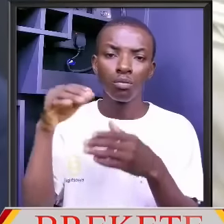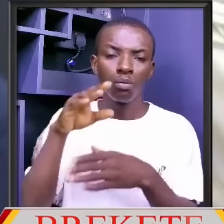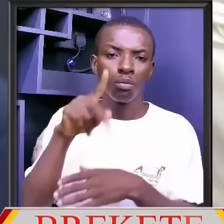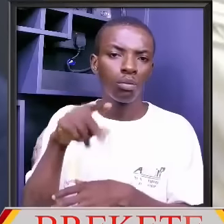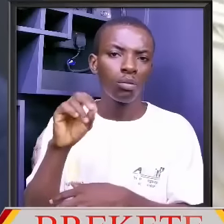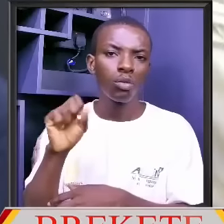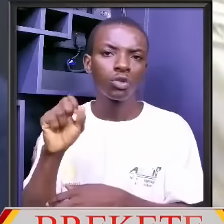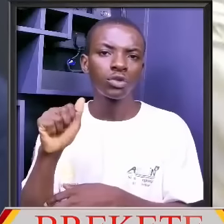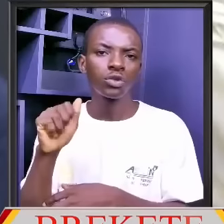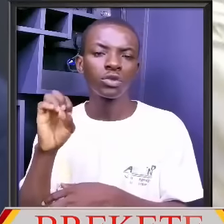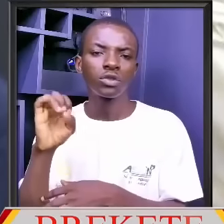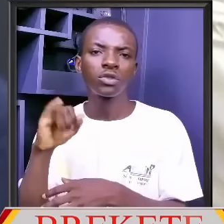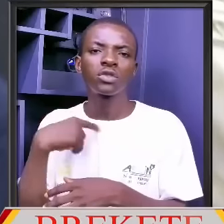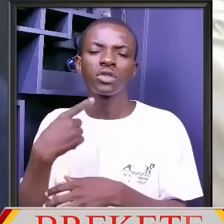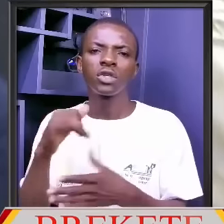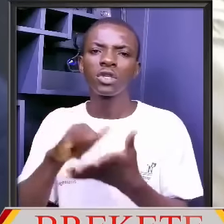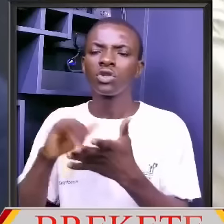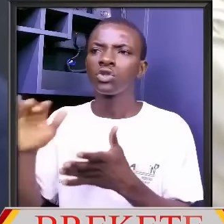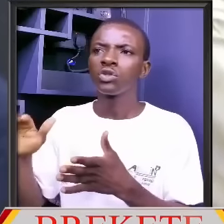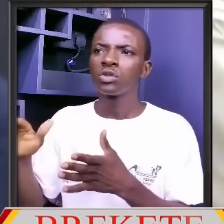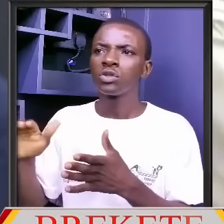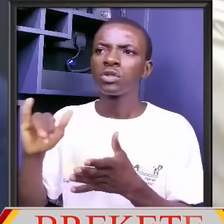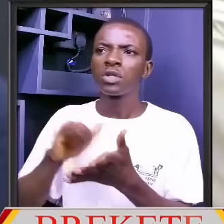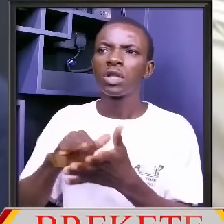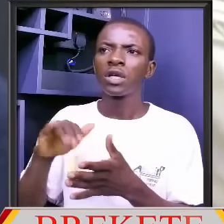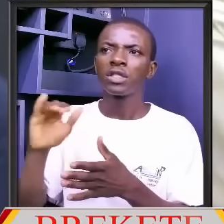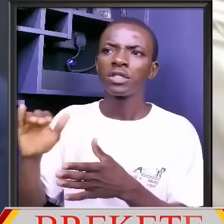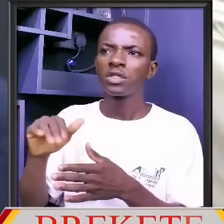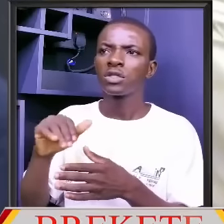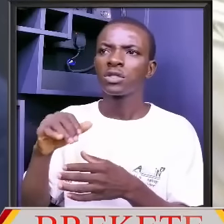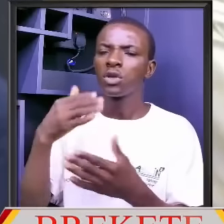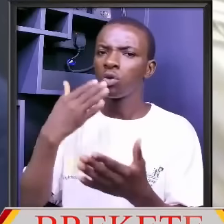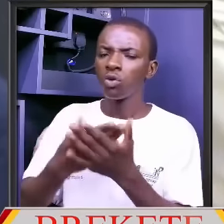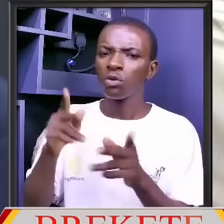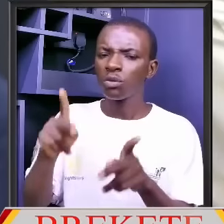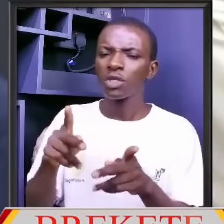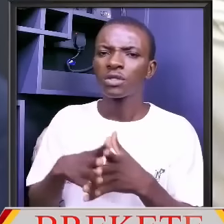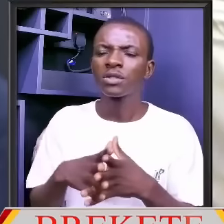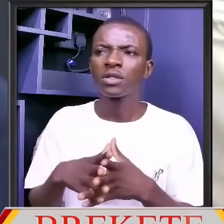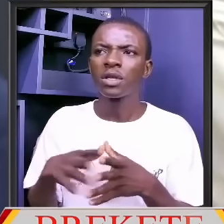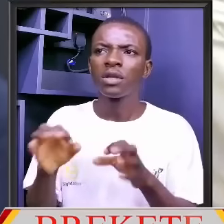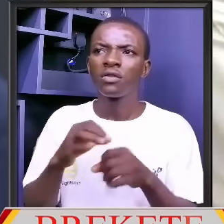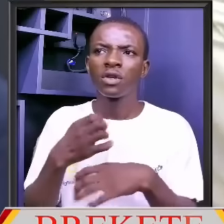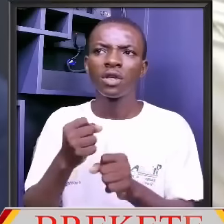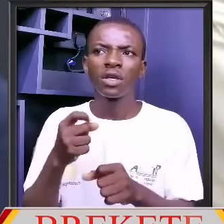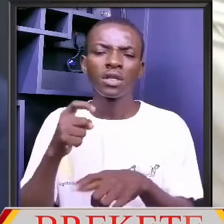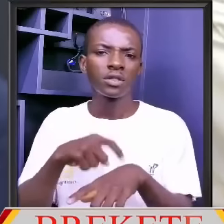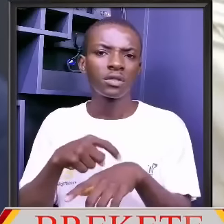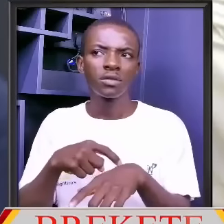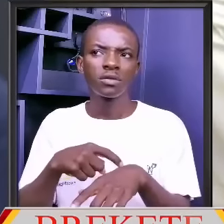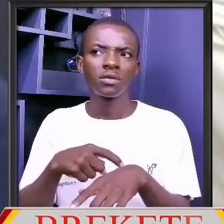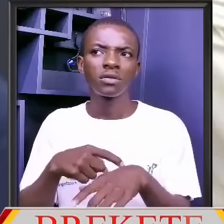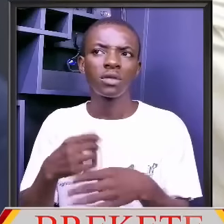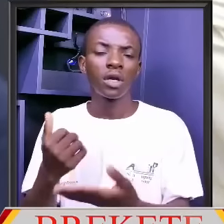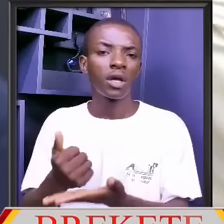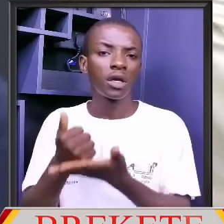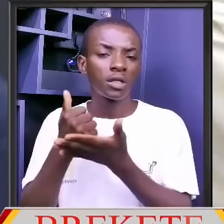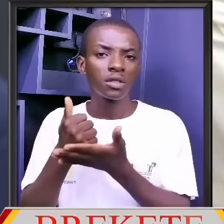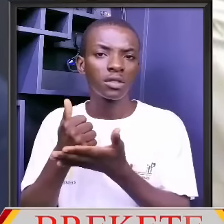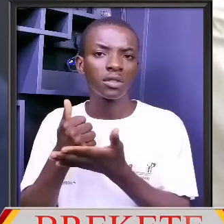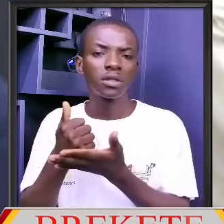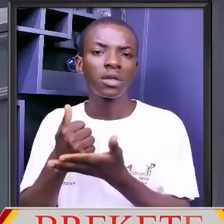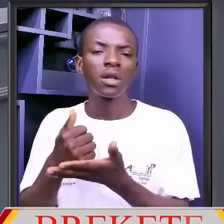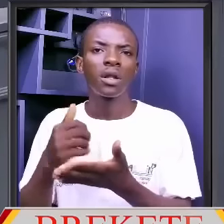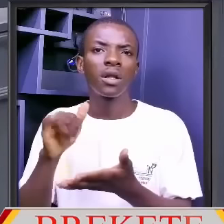oh. Say, the native doctor can't tell me, say, that picky not been winch, oh. That picky not good person, oh. If you get opportunity, they assist them.